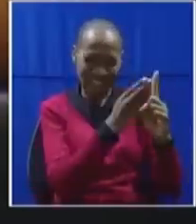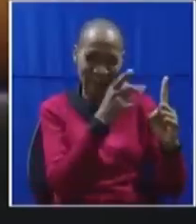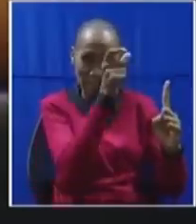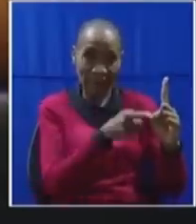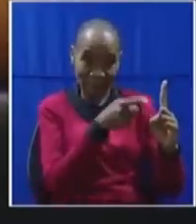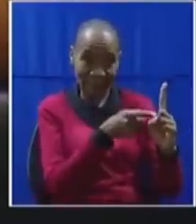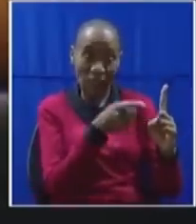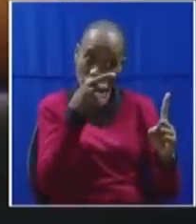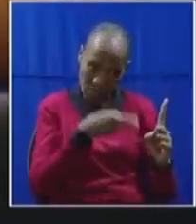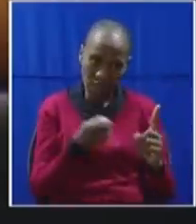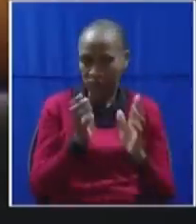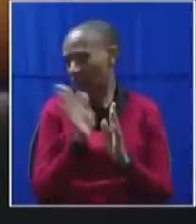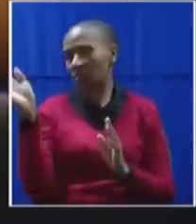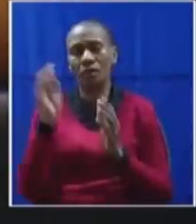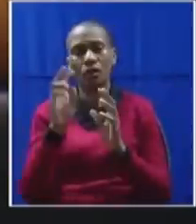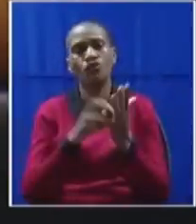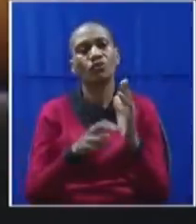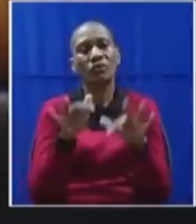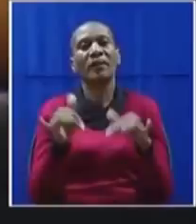to understand the context.